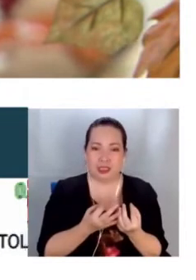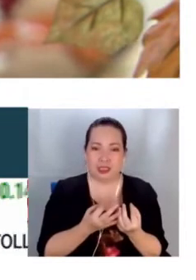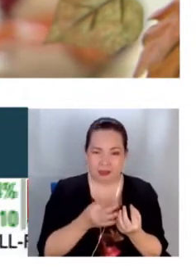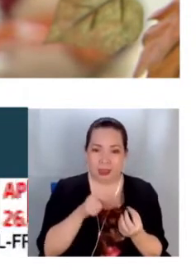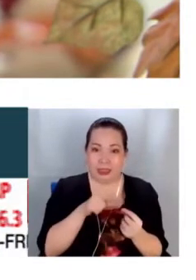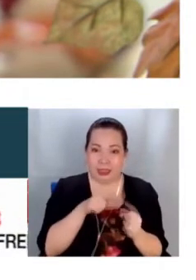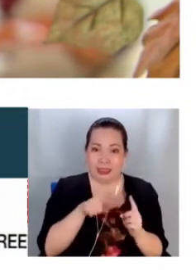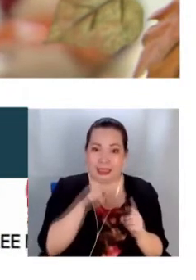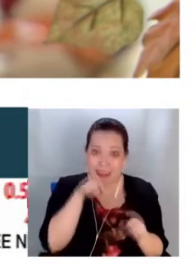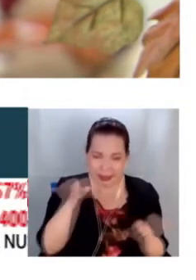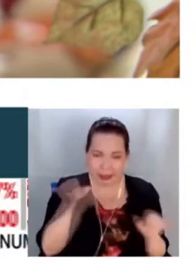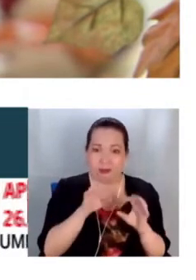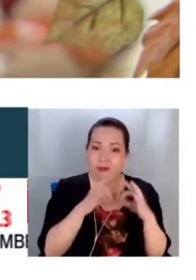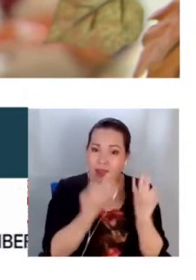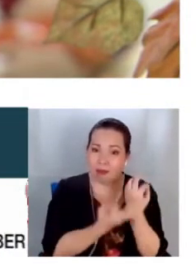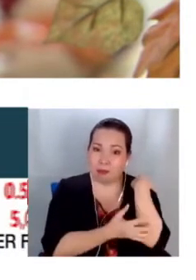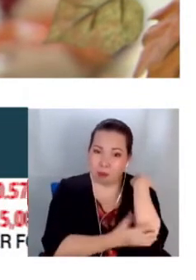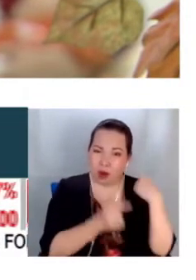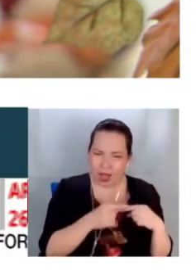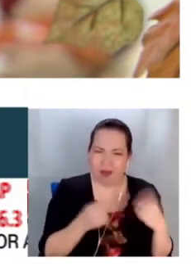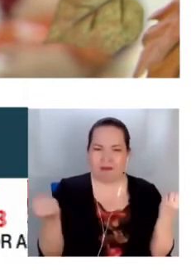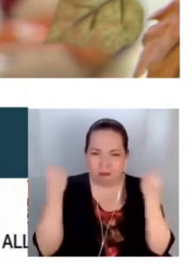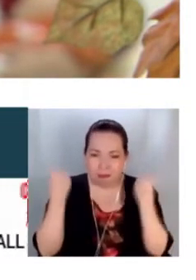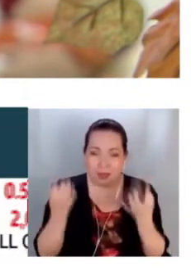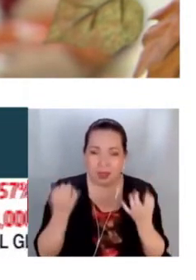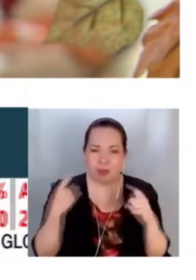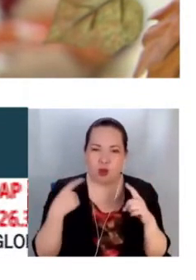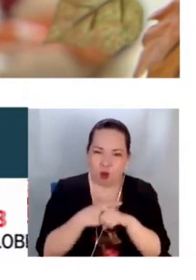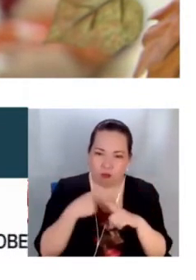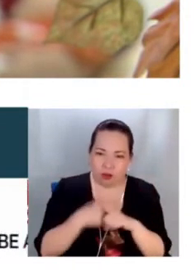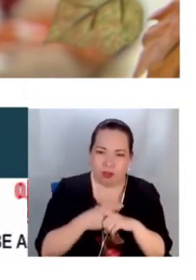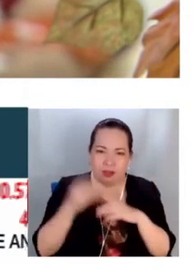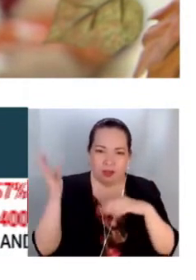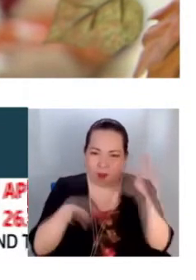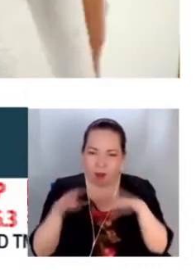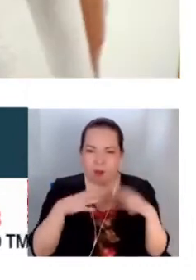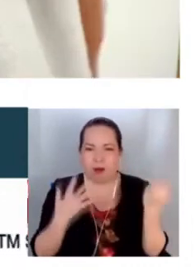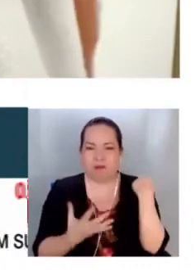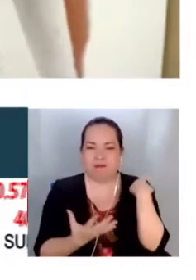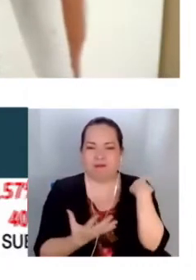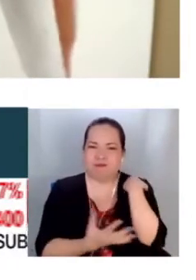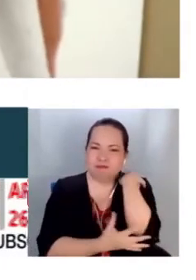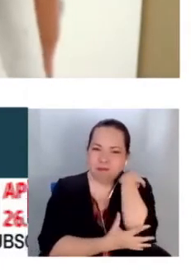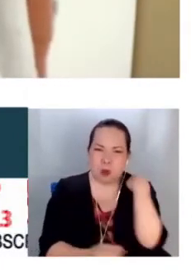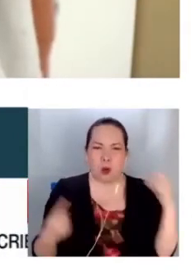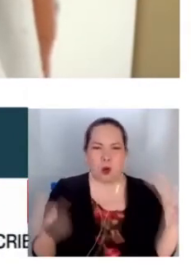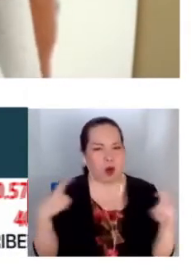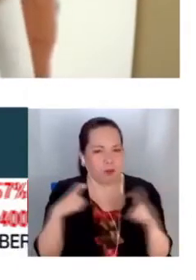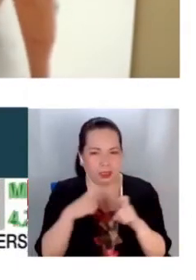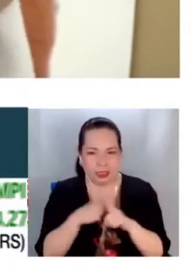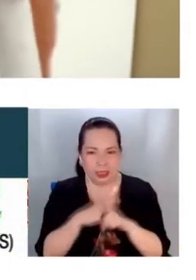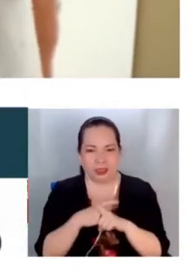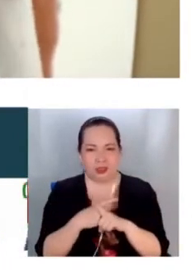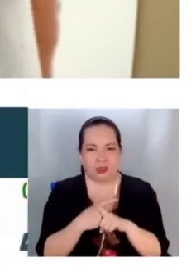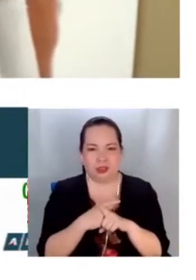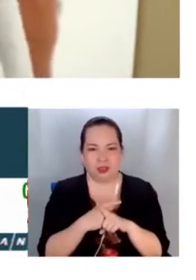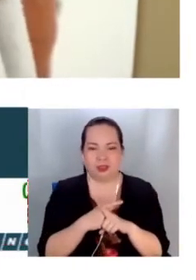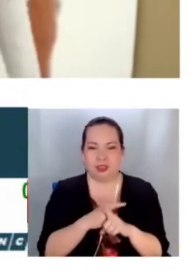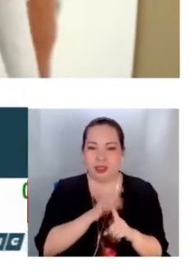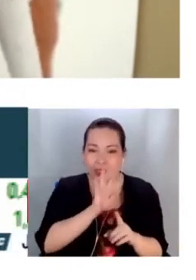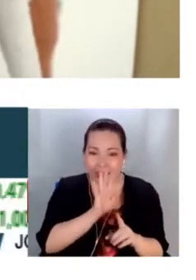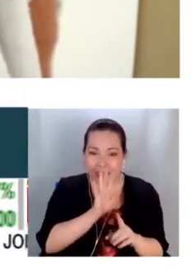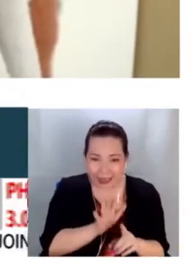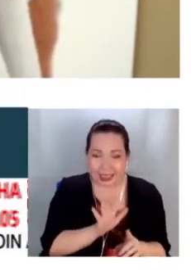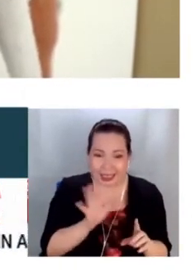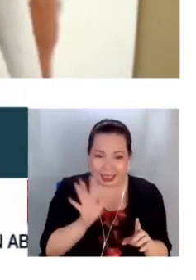difficult problem when it comes to poverty. It will be their families that will